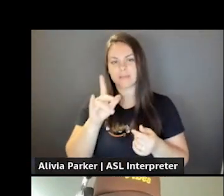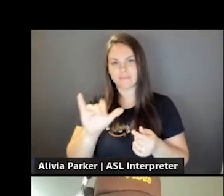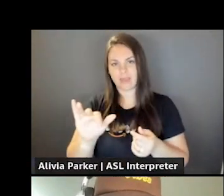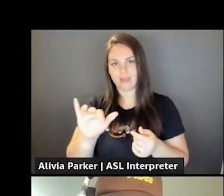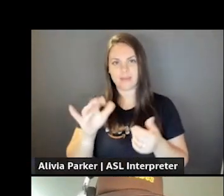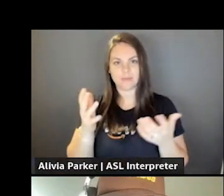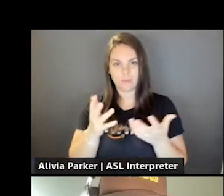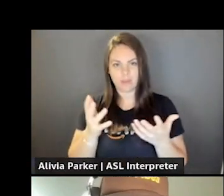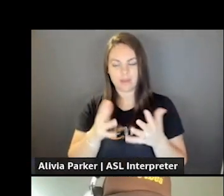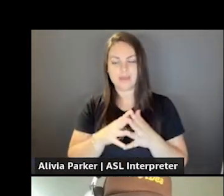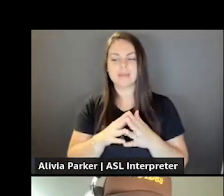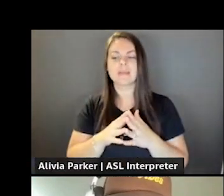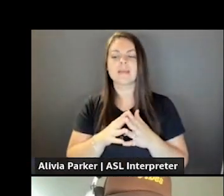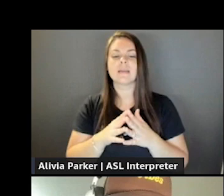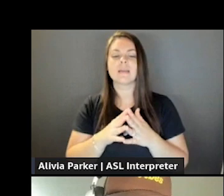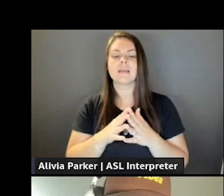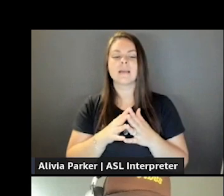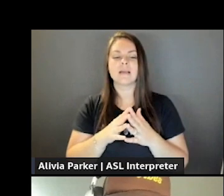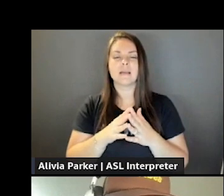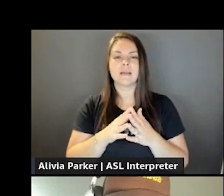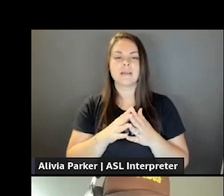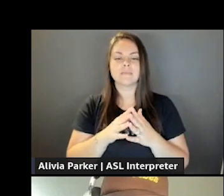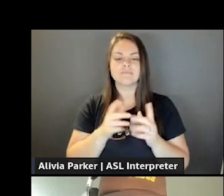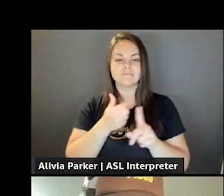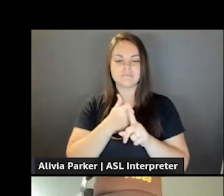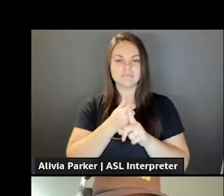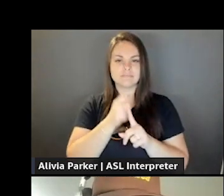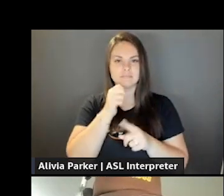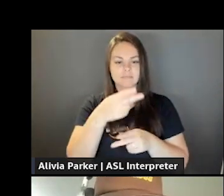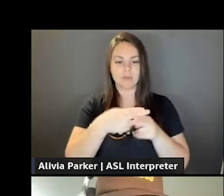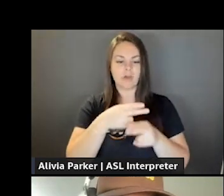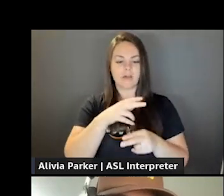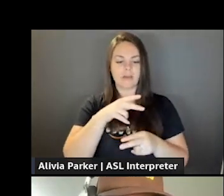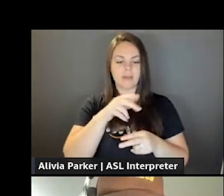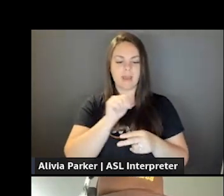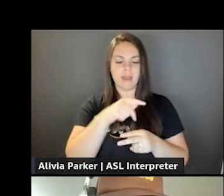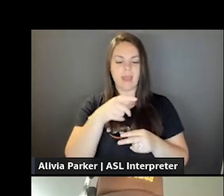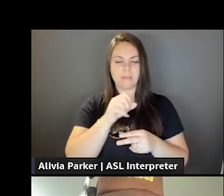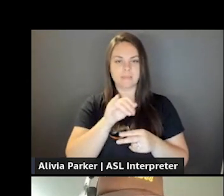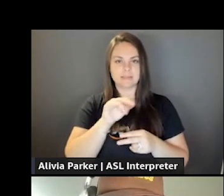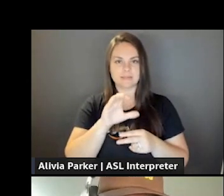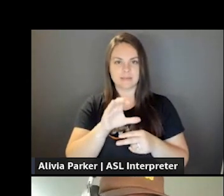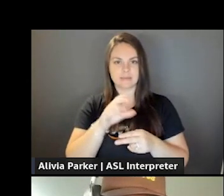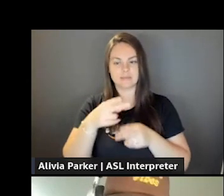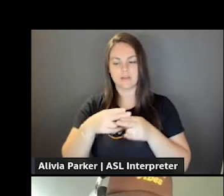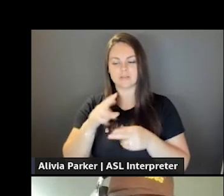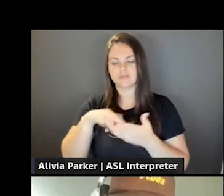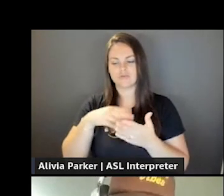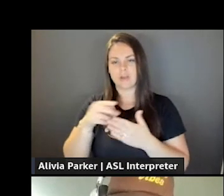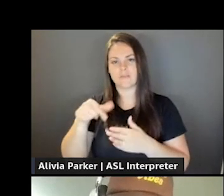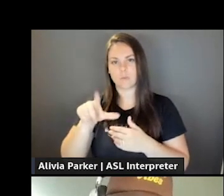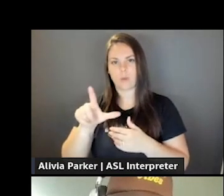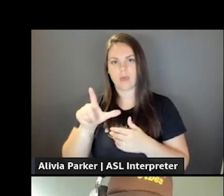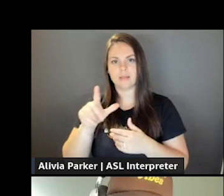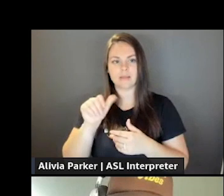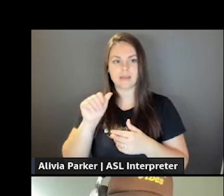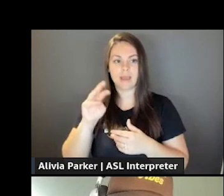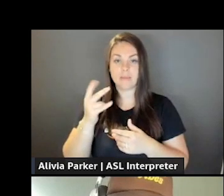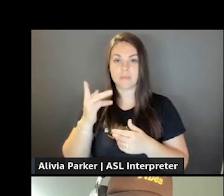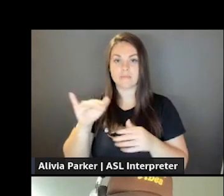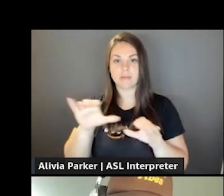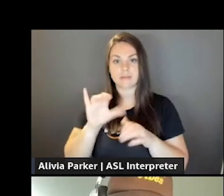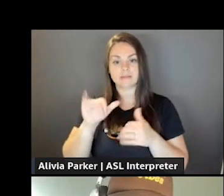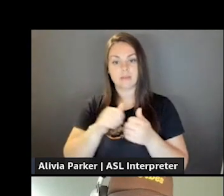between Amplify doesn't necessarily call it AppSync, it calls it GraphQL, right? And Amplify does that with all of its categories